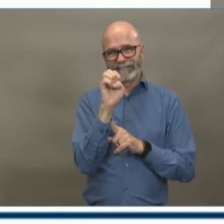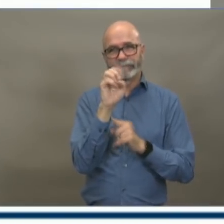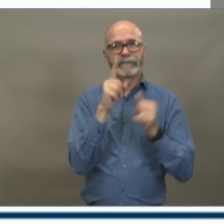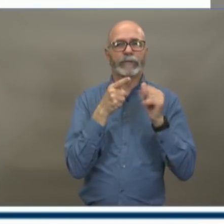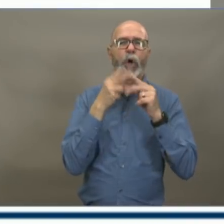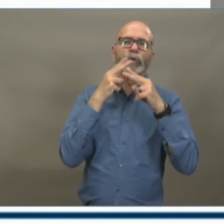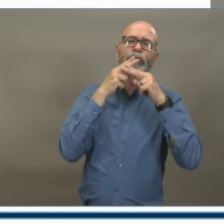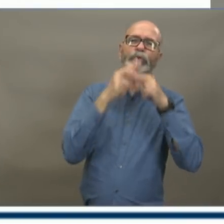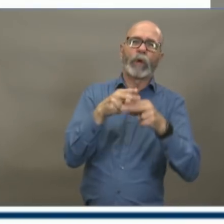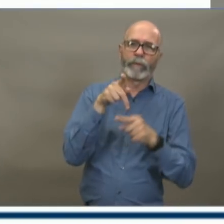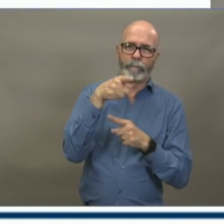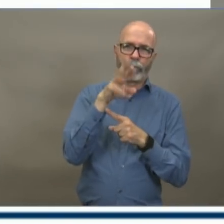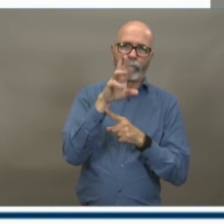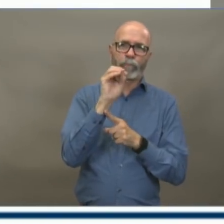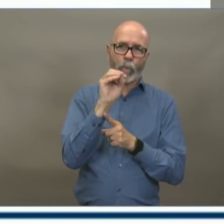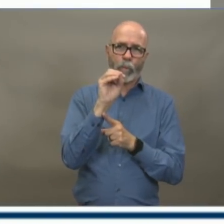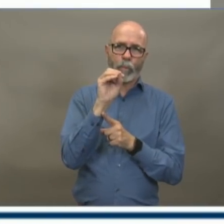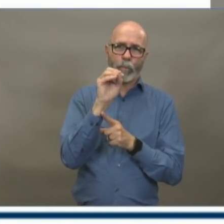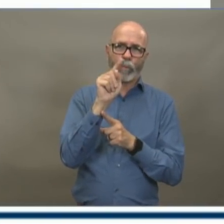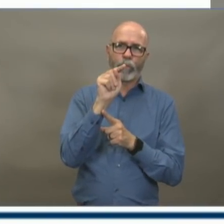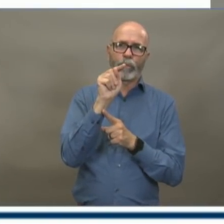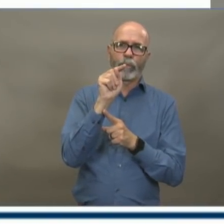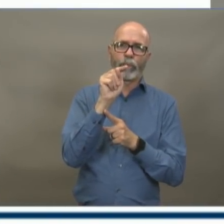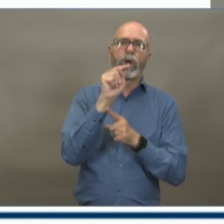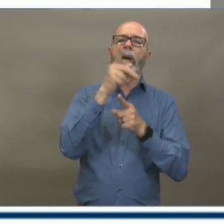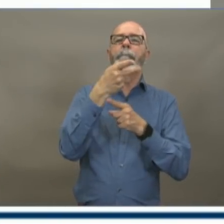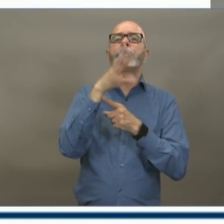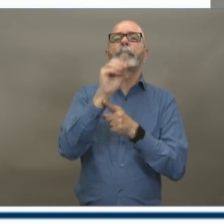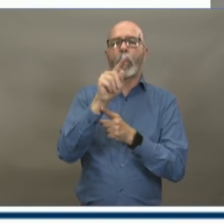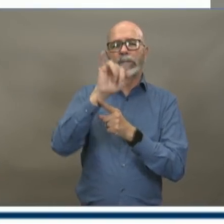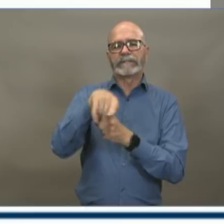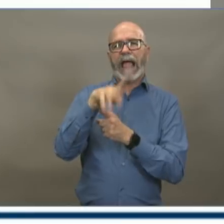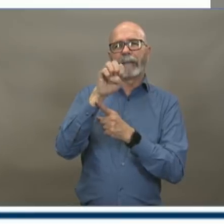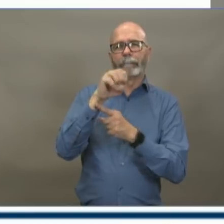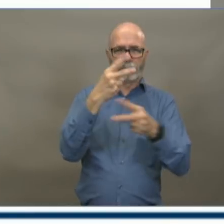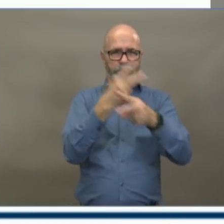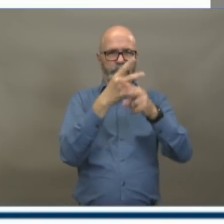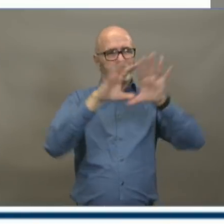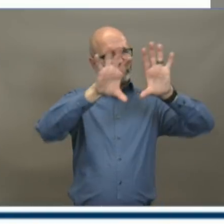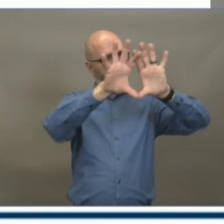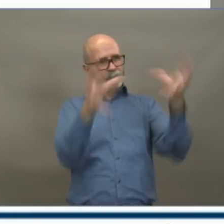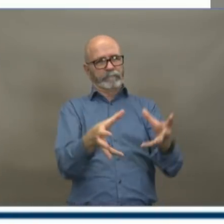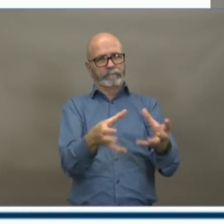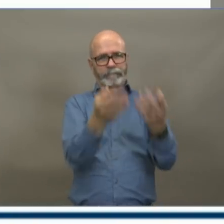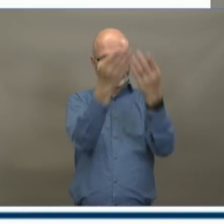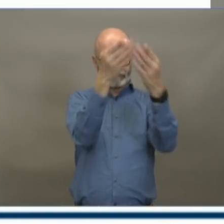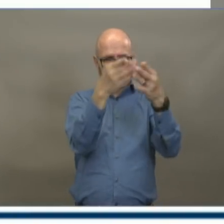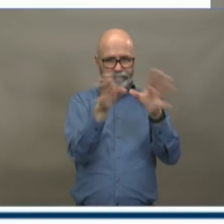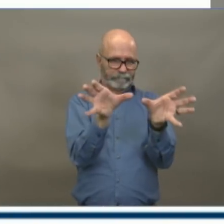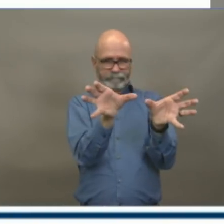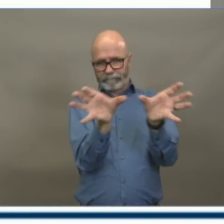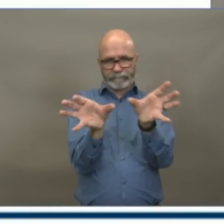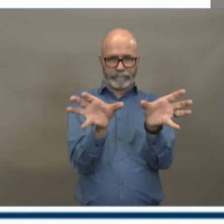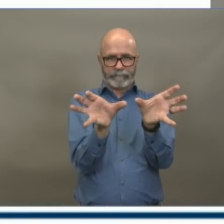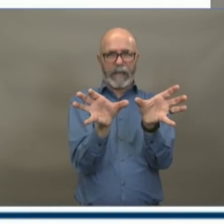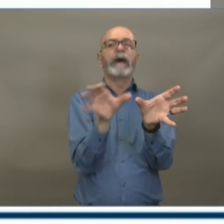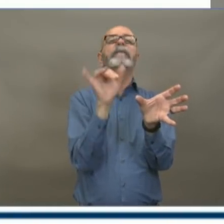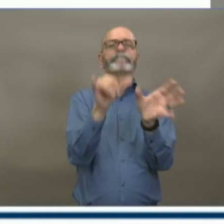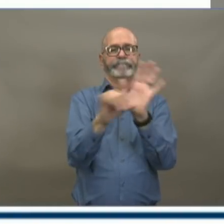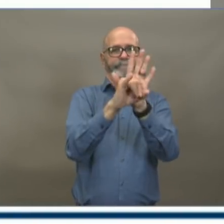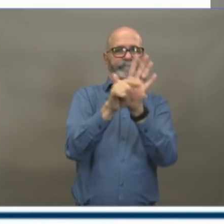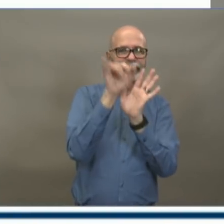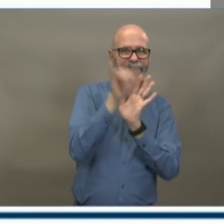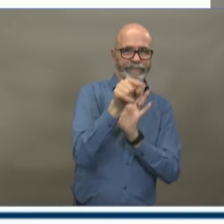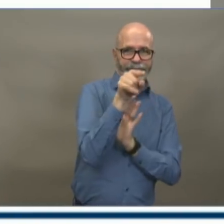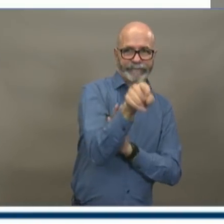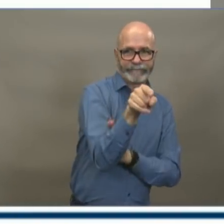clinics with limited amounts of vaccine to learn from them. So when we get into phase 2 and much greater amounts of vaccine, we could replicate that